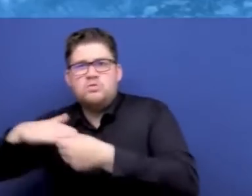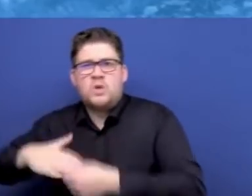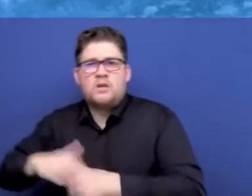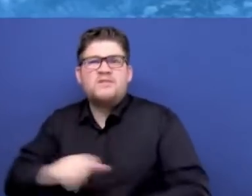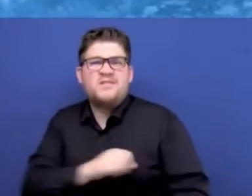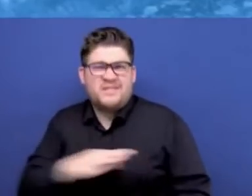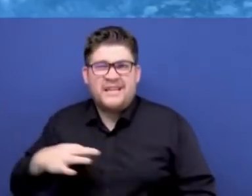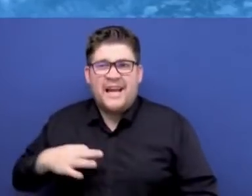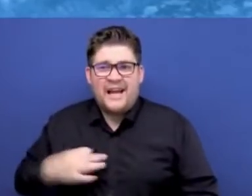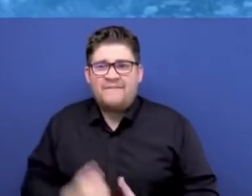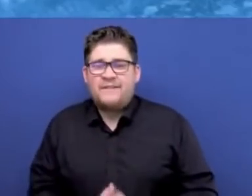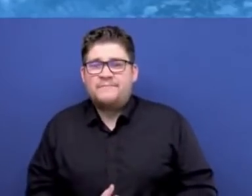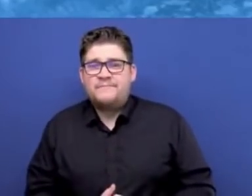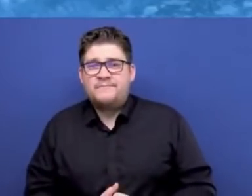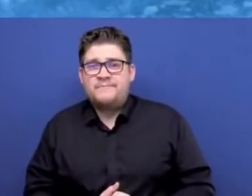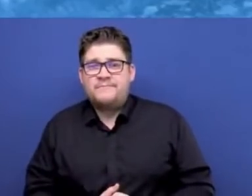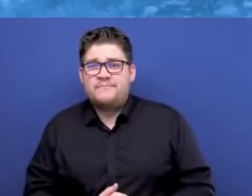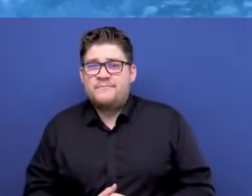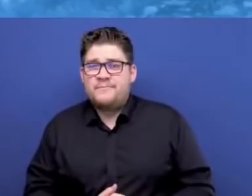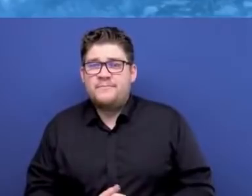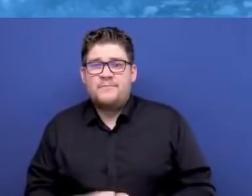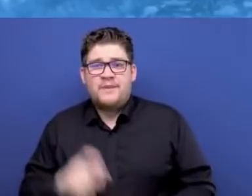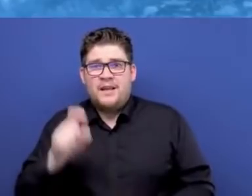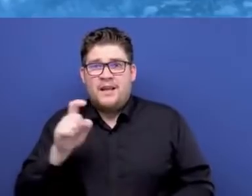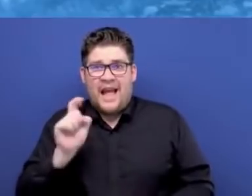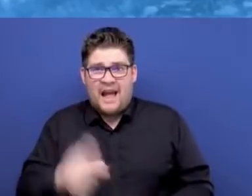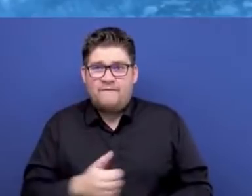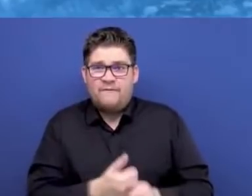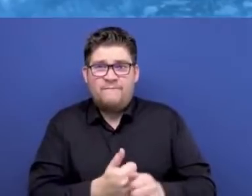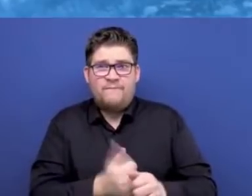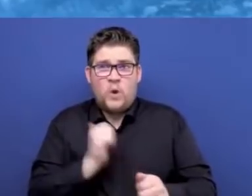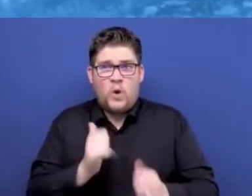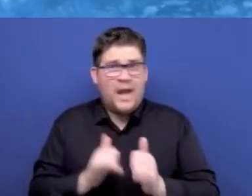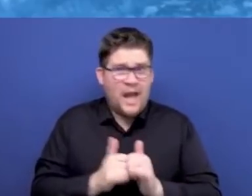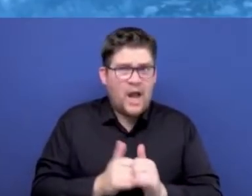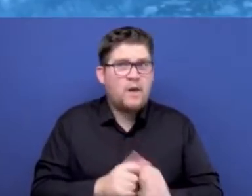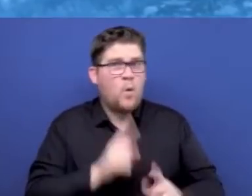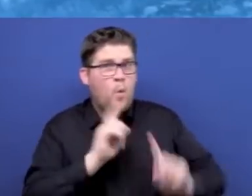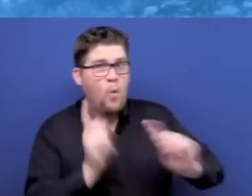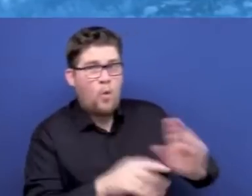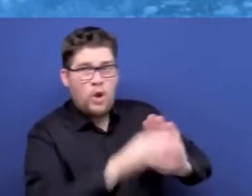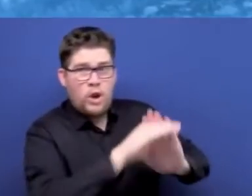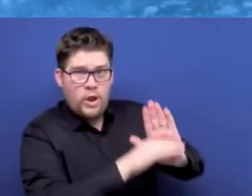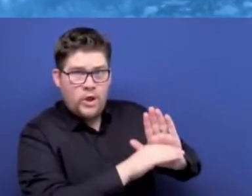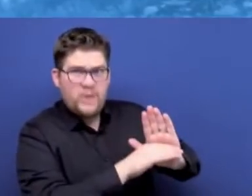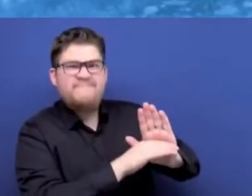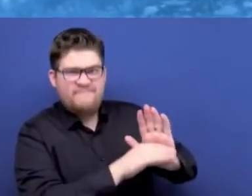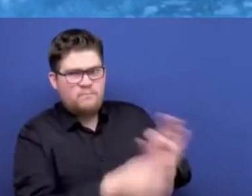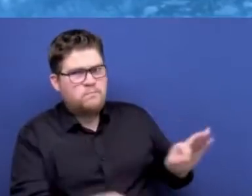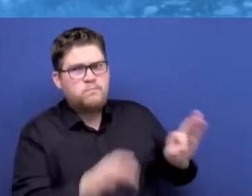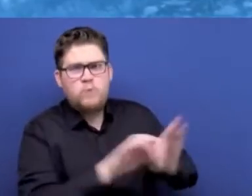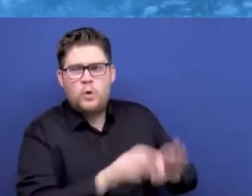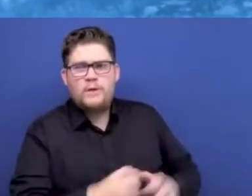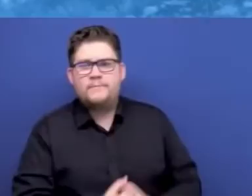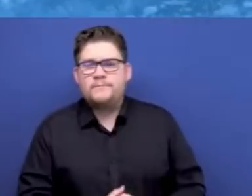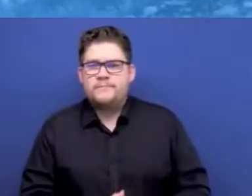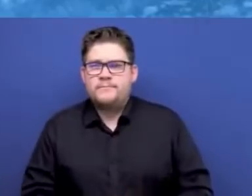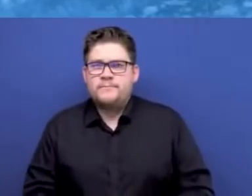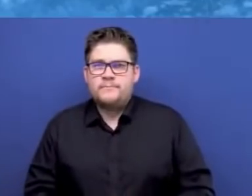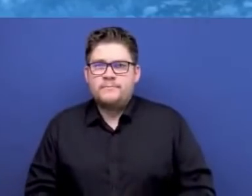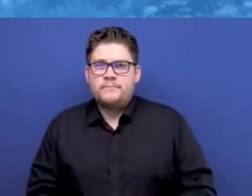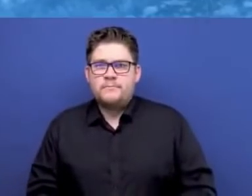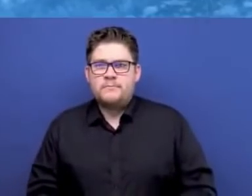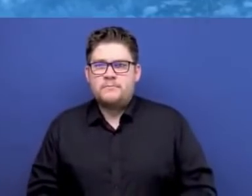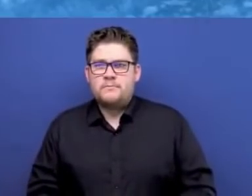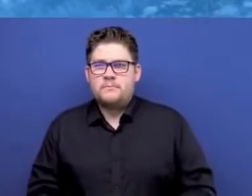follow the evacuation orders. So I don't look at it from a legal perspective. I look at it from a certainly wanting to make sure that everyone is safe